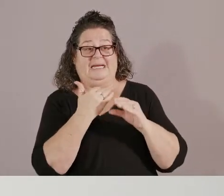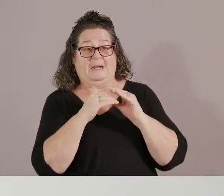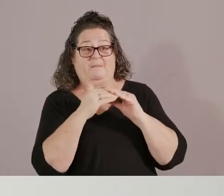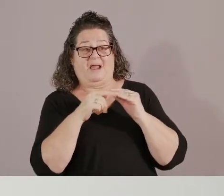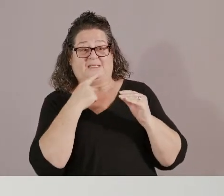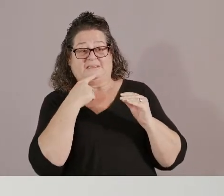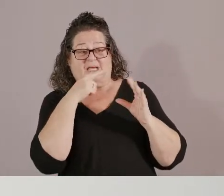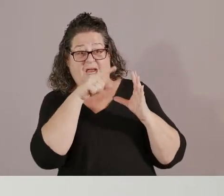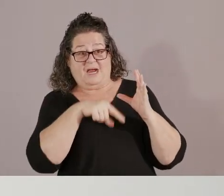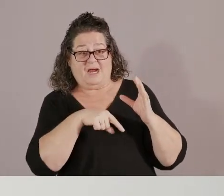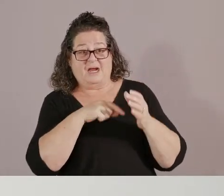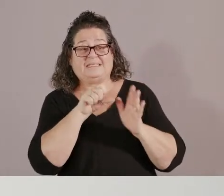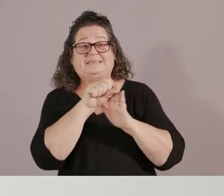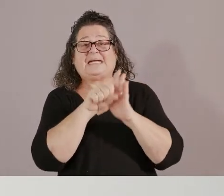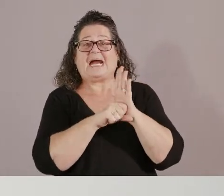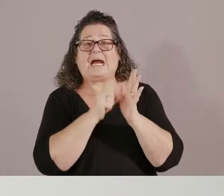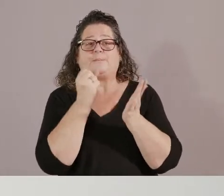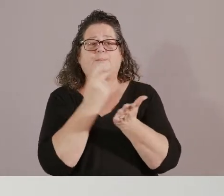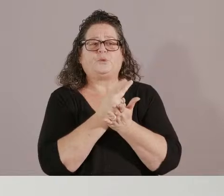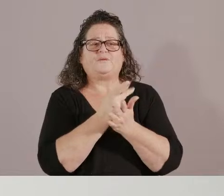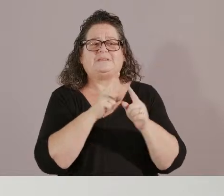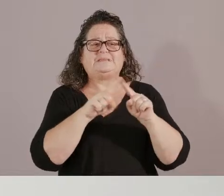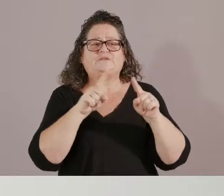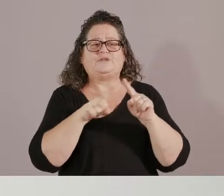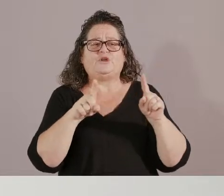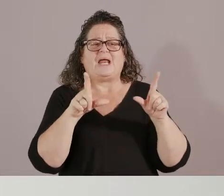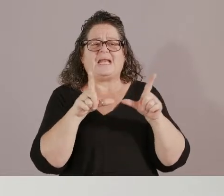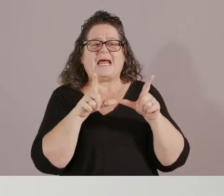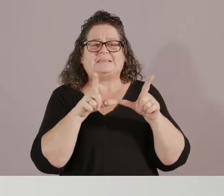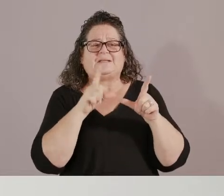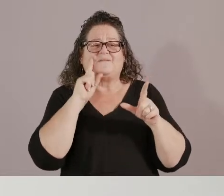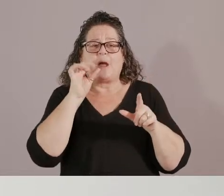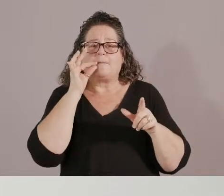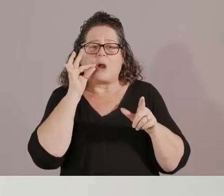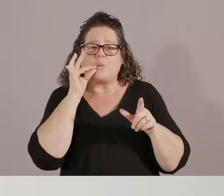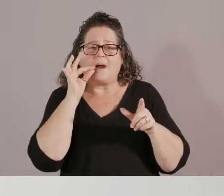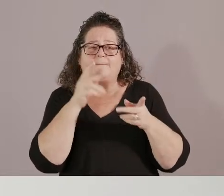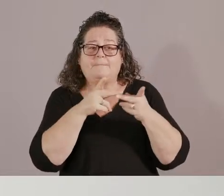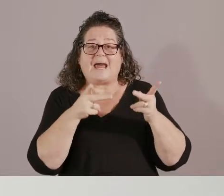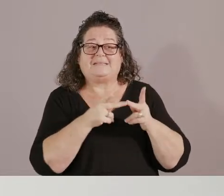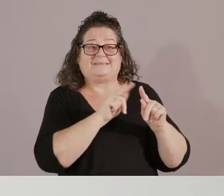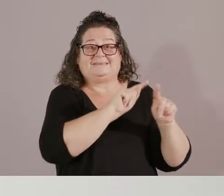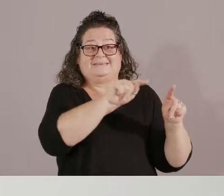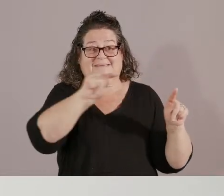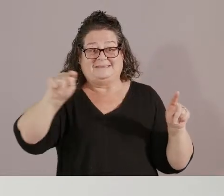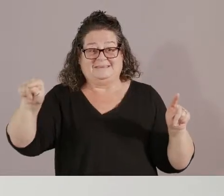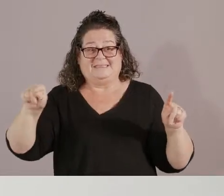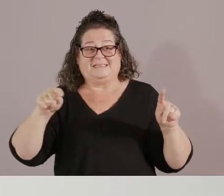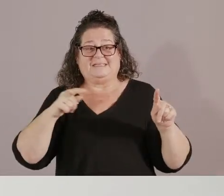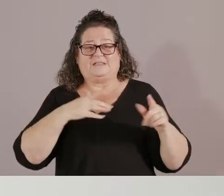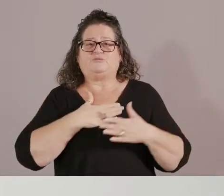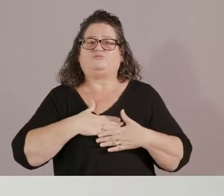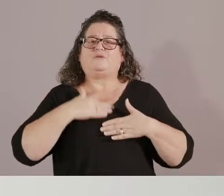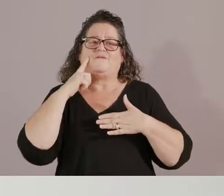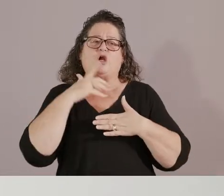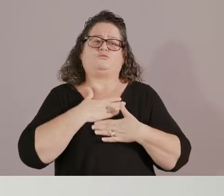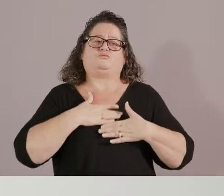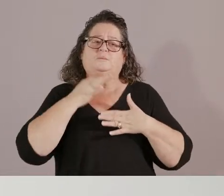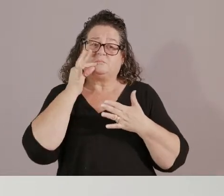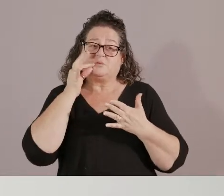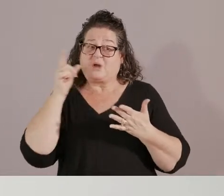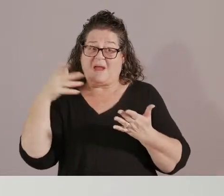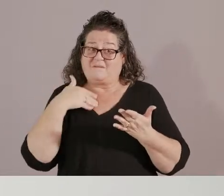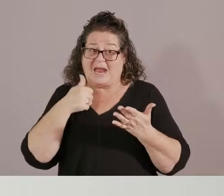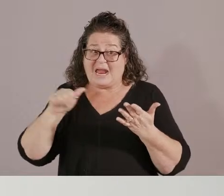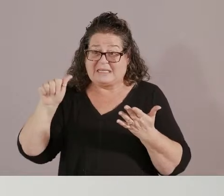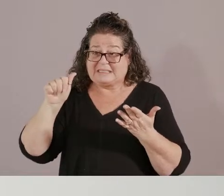of licenses for marijuana dispensaries, recreational dispensaries. Any thoughts on that? Yeah, so we